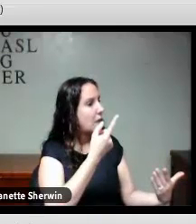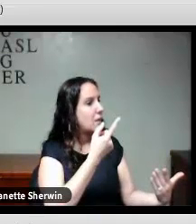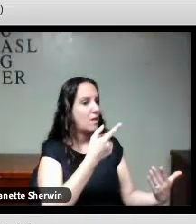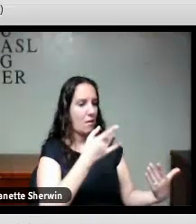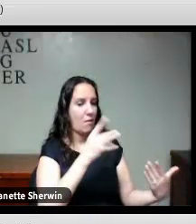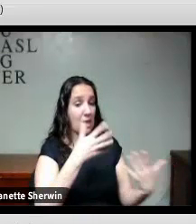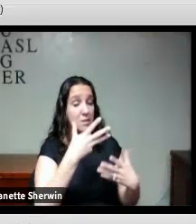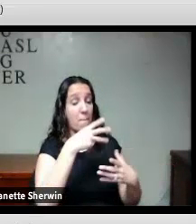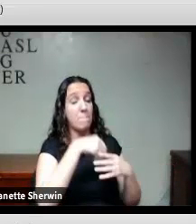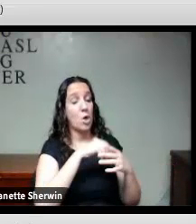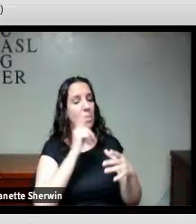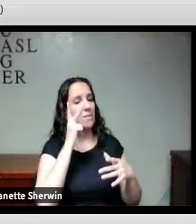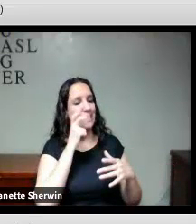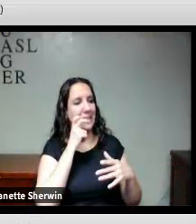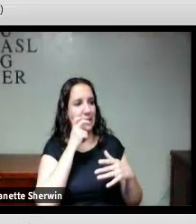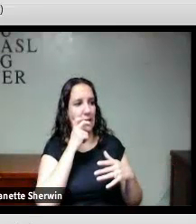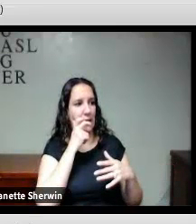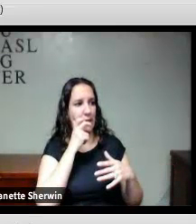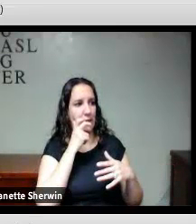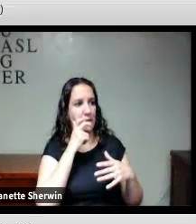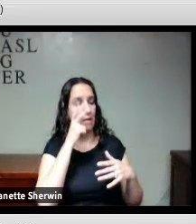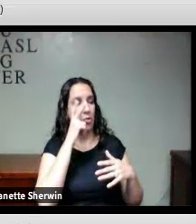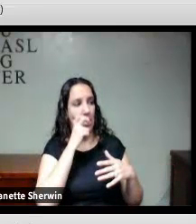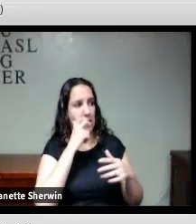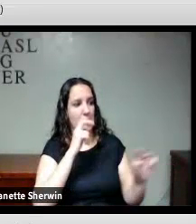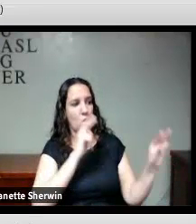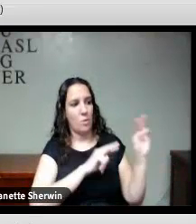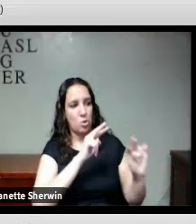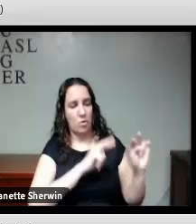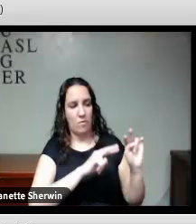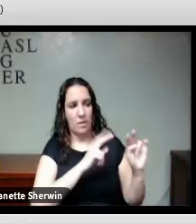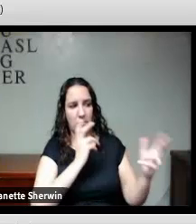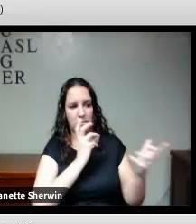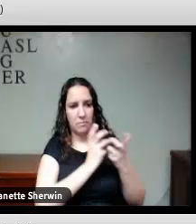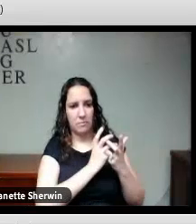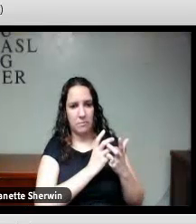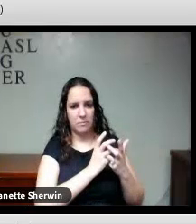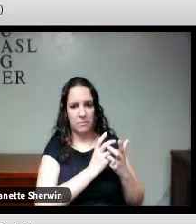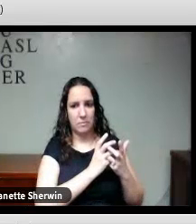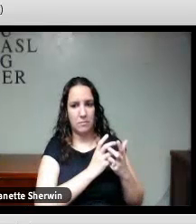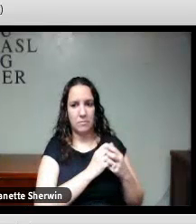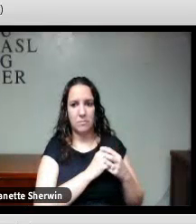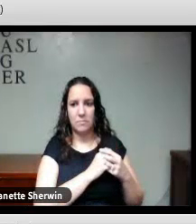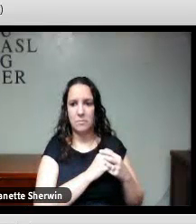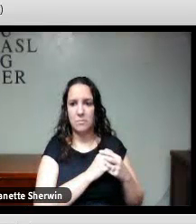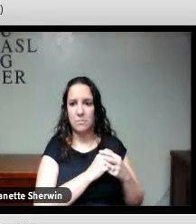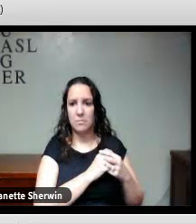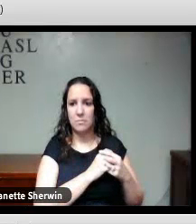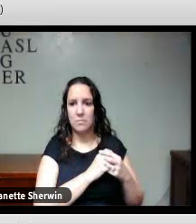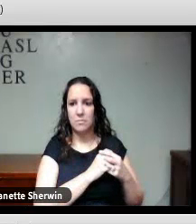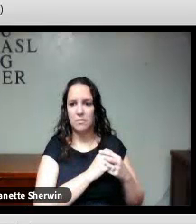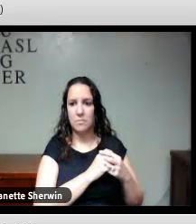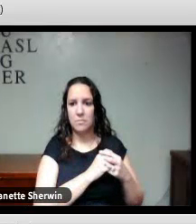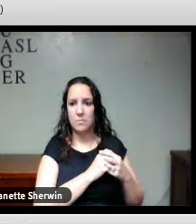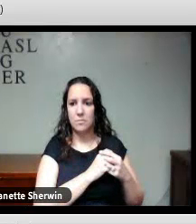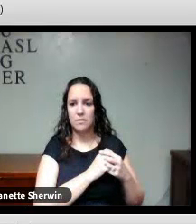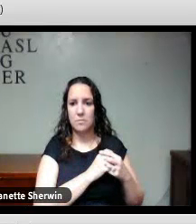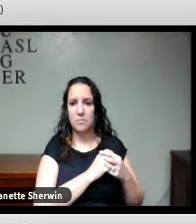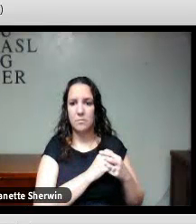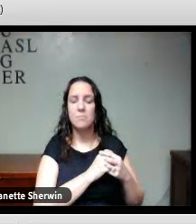You're observing them while you're listening. So you can see when they've sort of run out. Joan says sometimes their tone of voice changes and they start to give